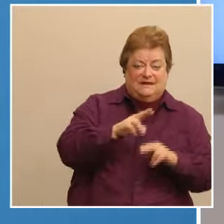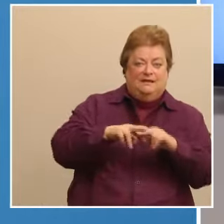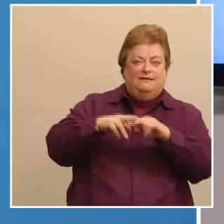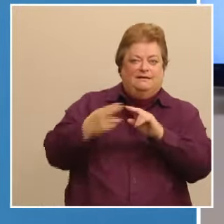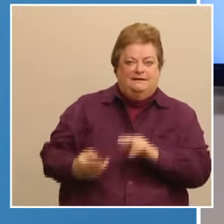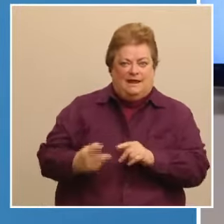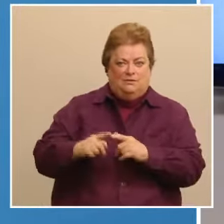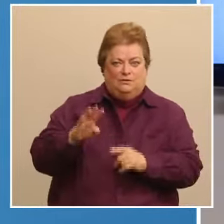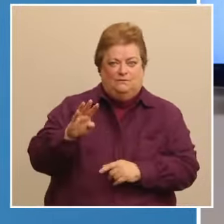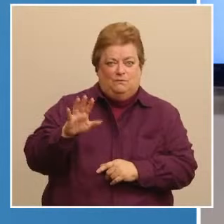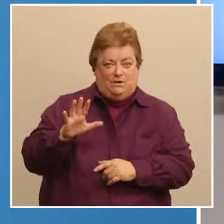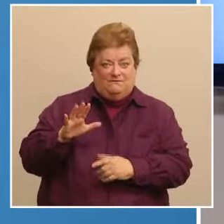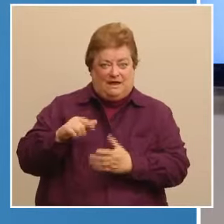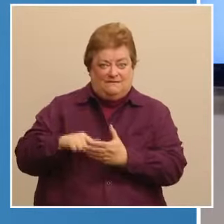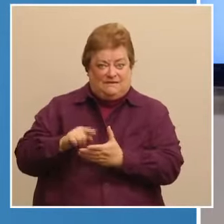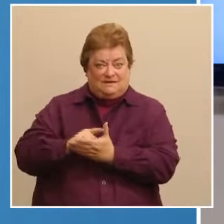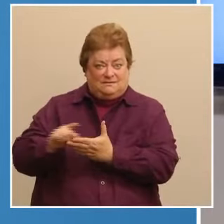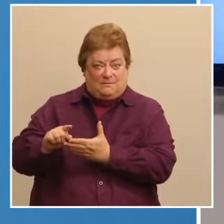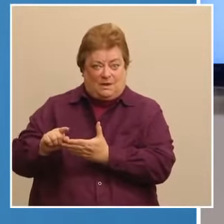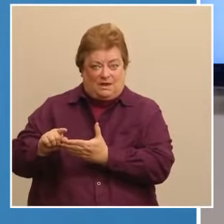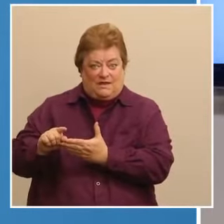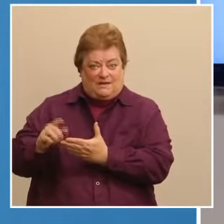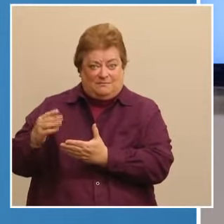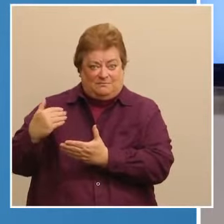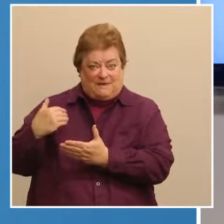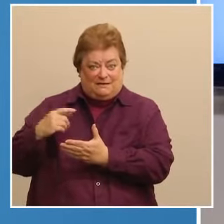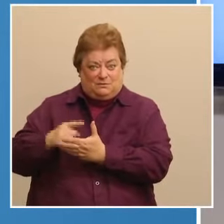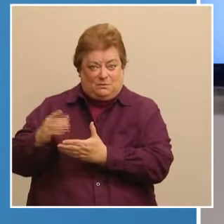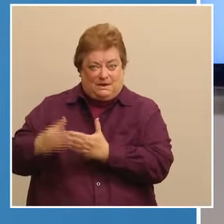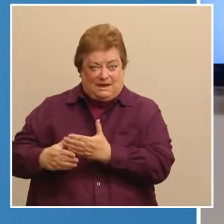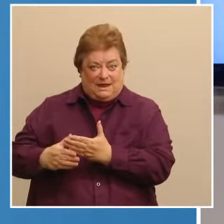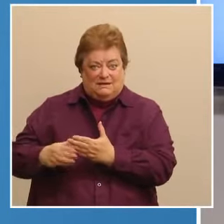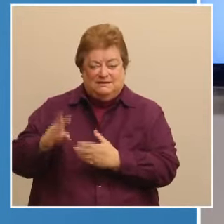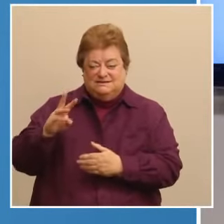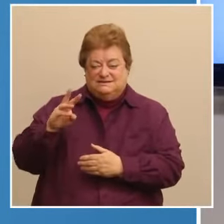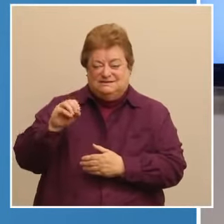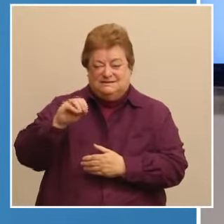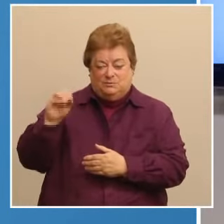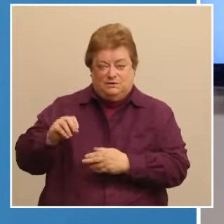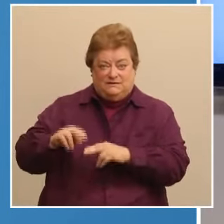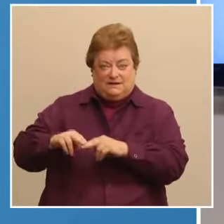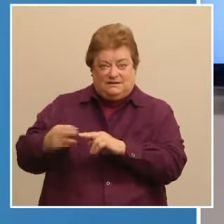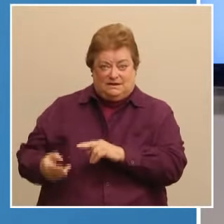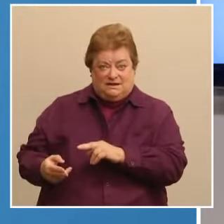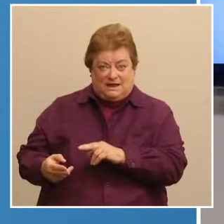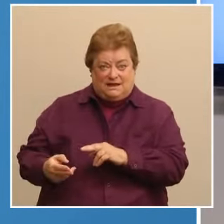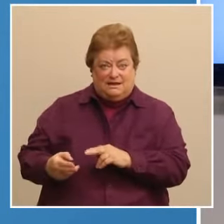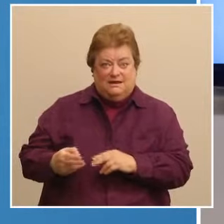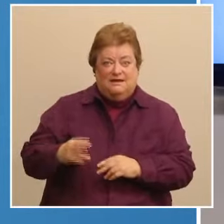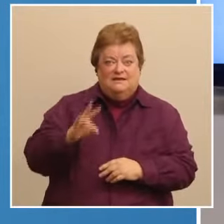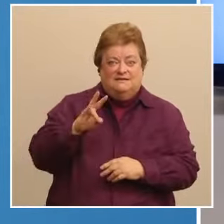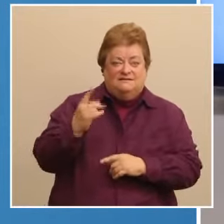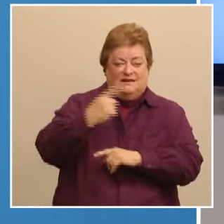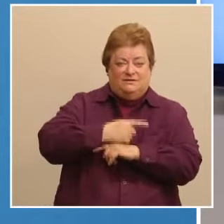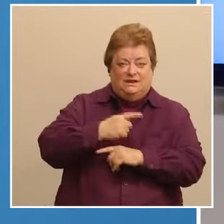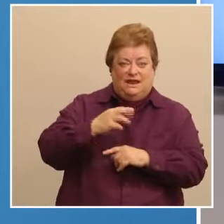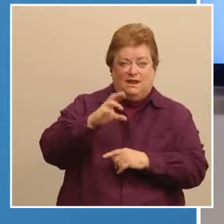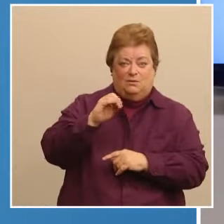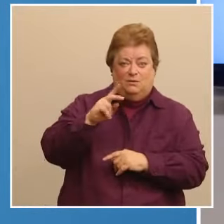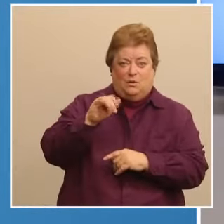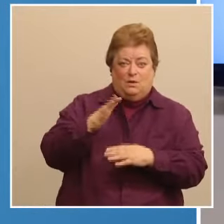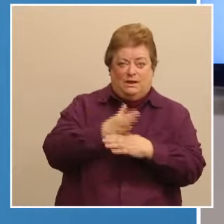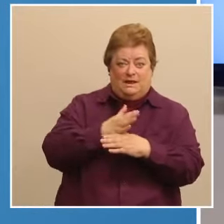to 45 this past weekend, more than a 60% decline. The 7-day rolling average for